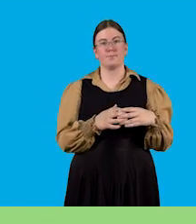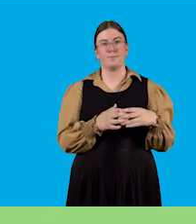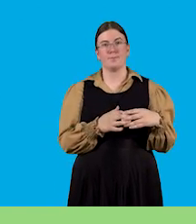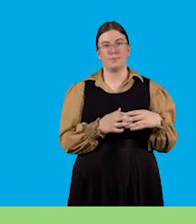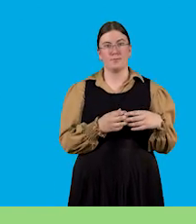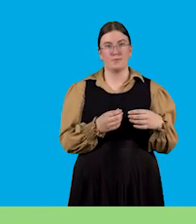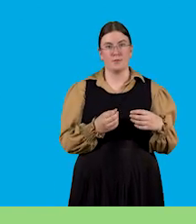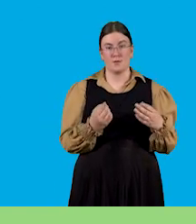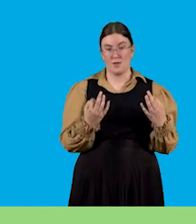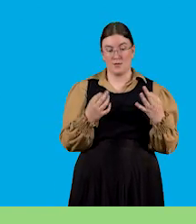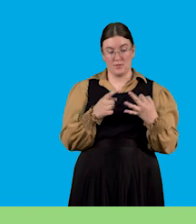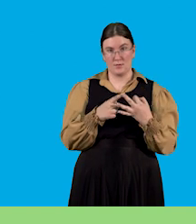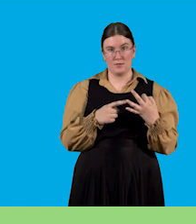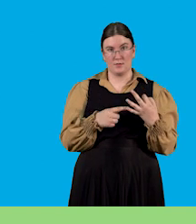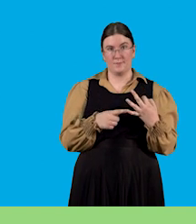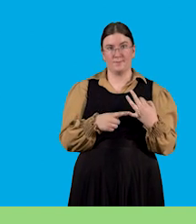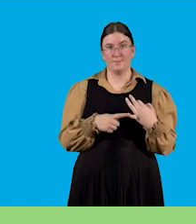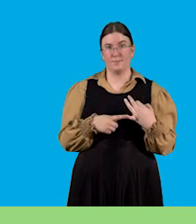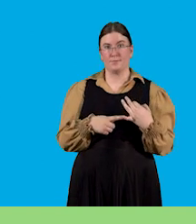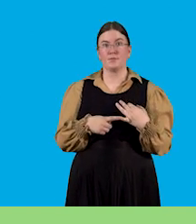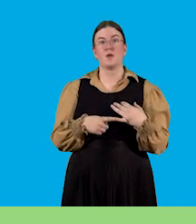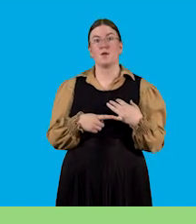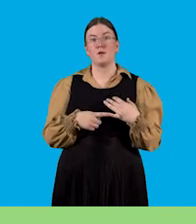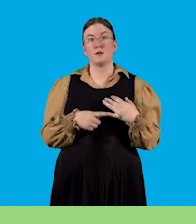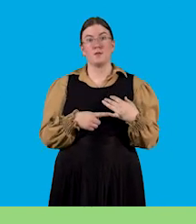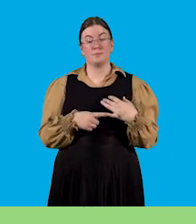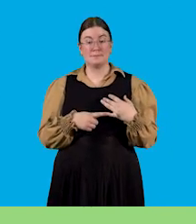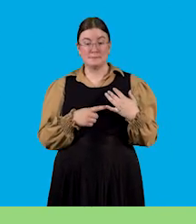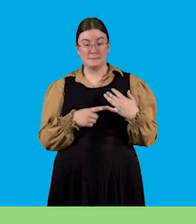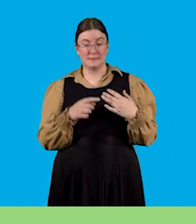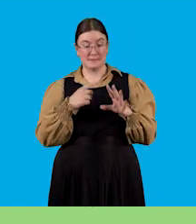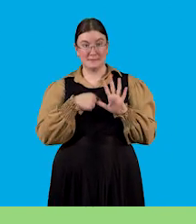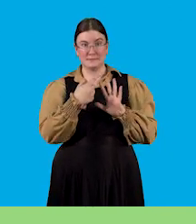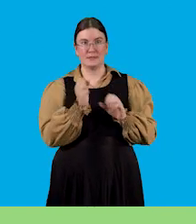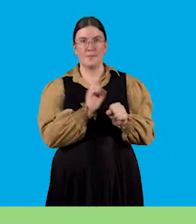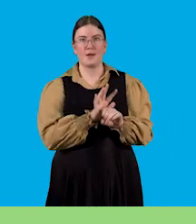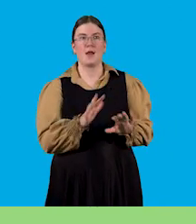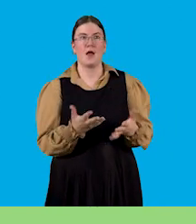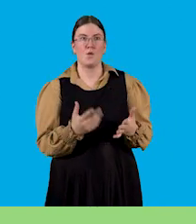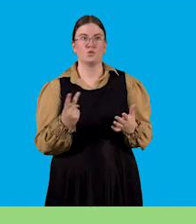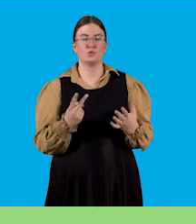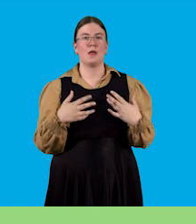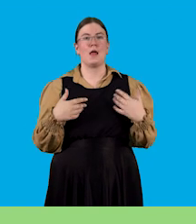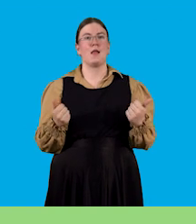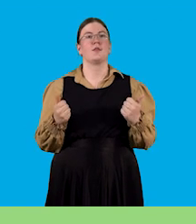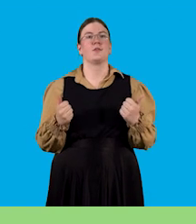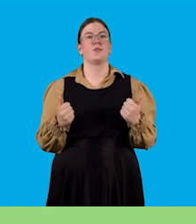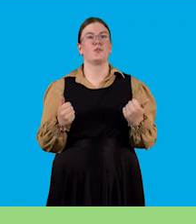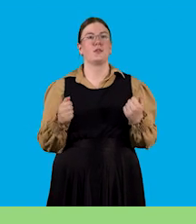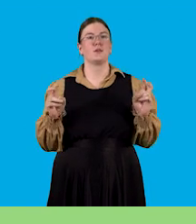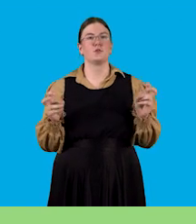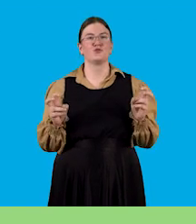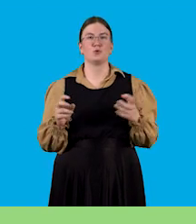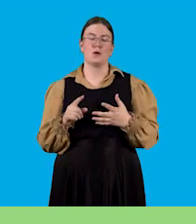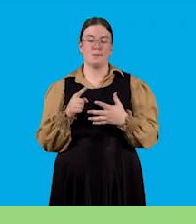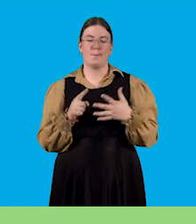the affected sensory organ and the characteristics of the health issue.